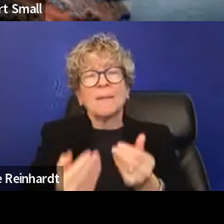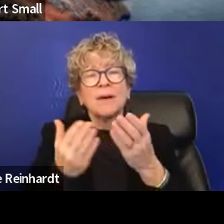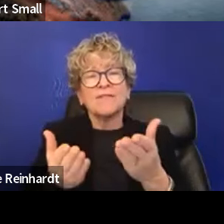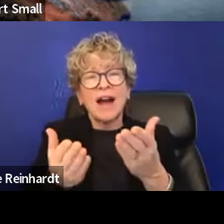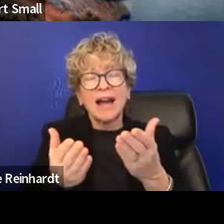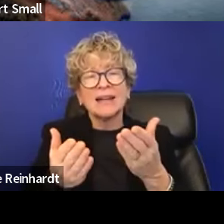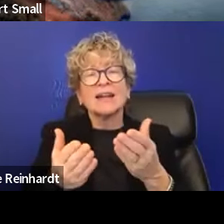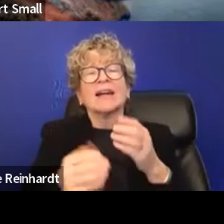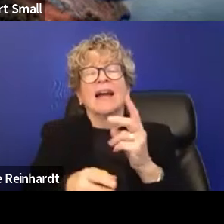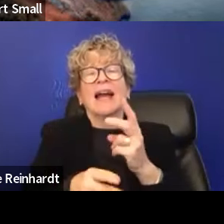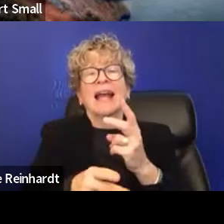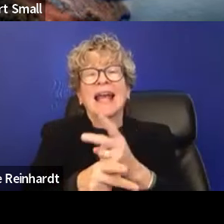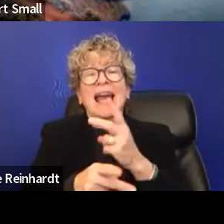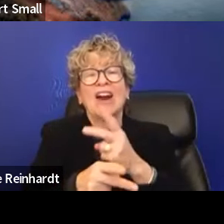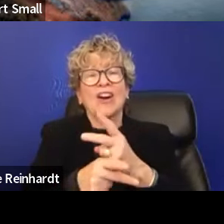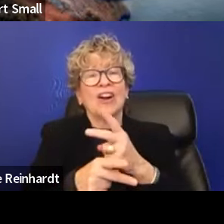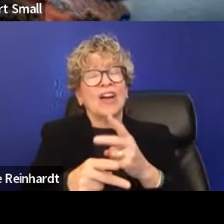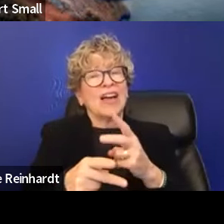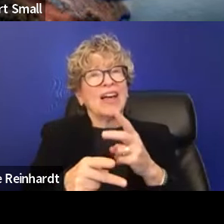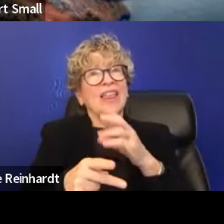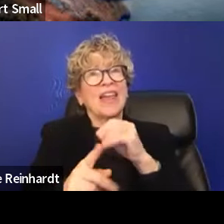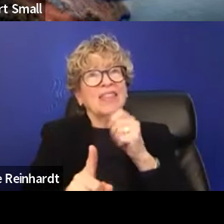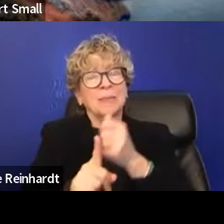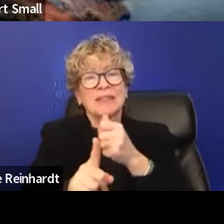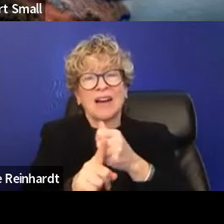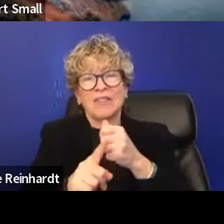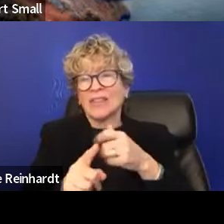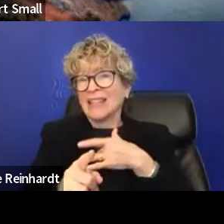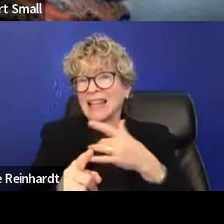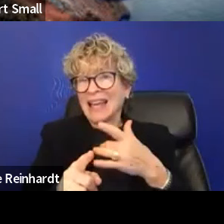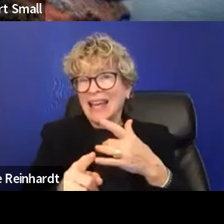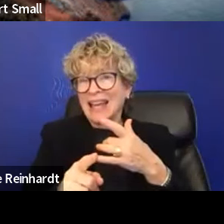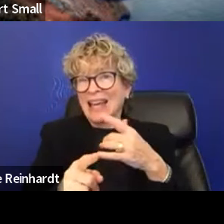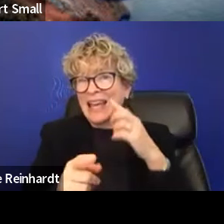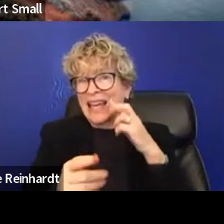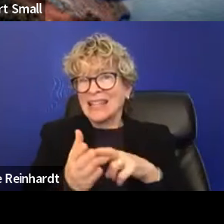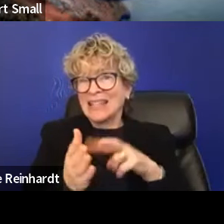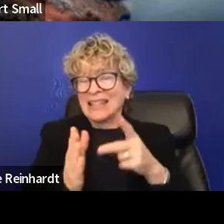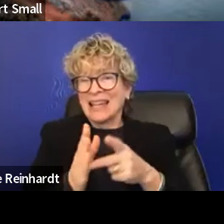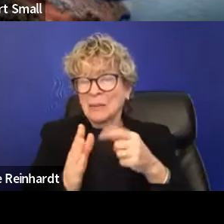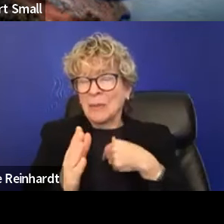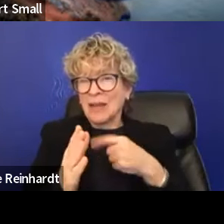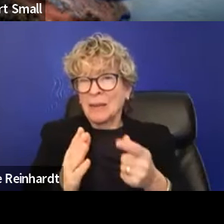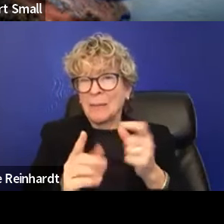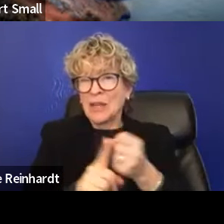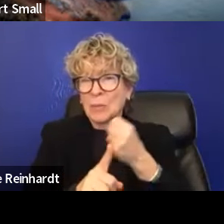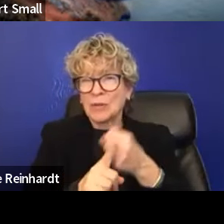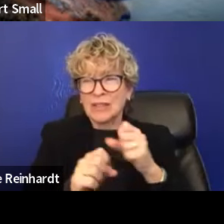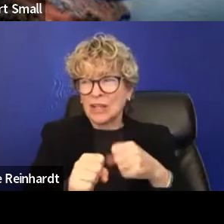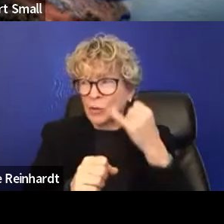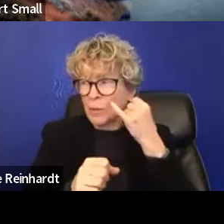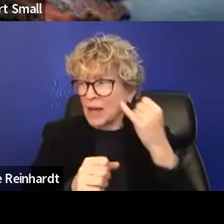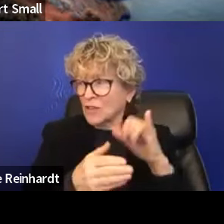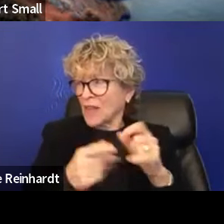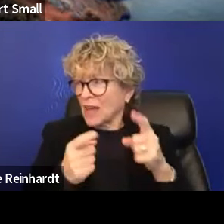medical training are inherently abusive is absurd. Can you imagine having that happen to you where the leadership in your